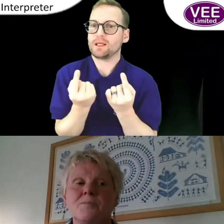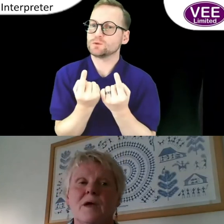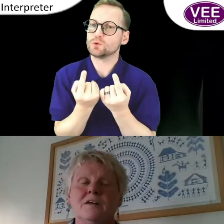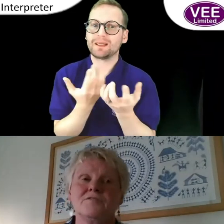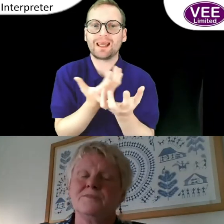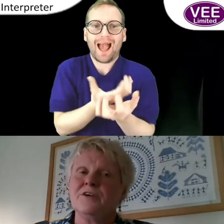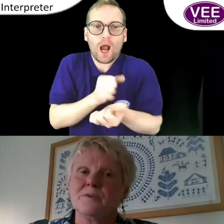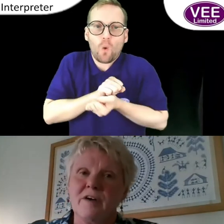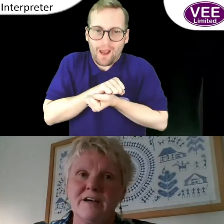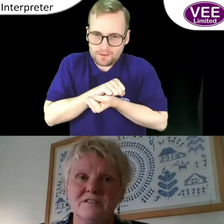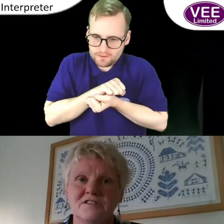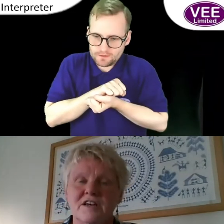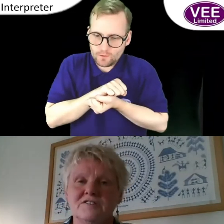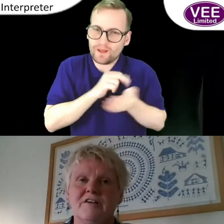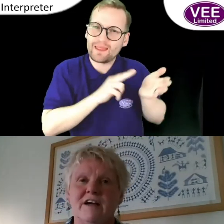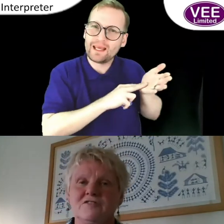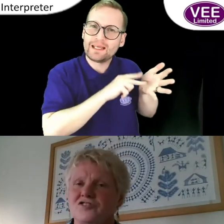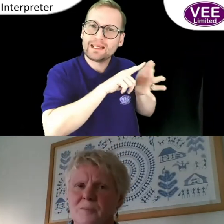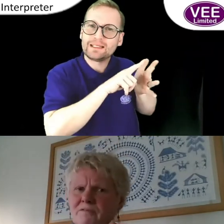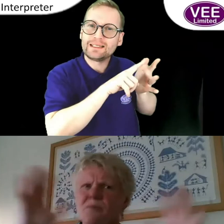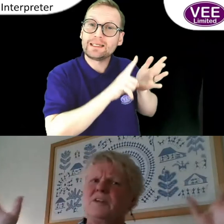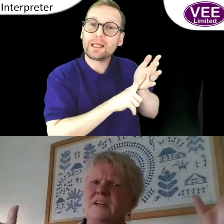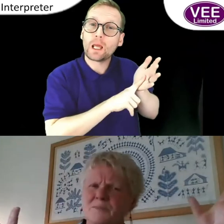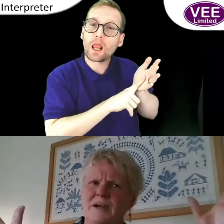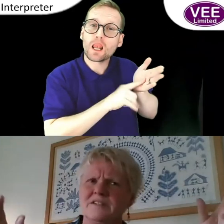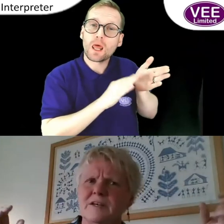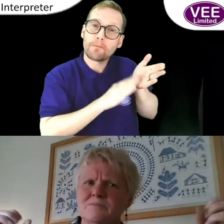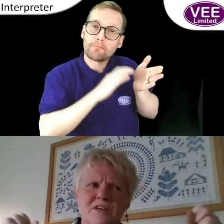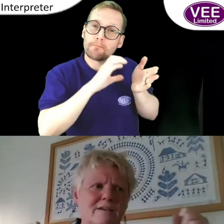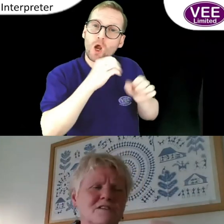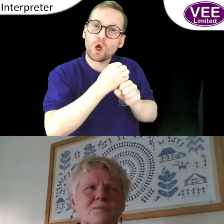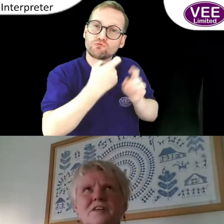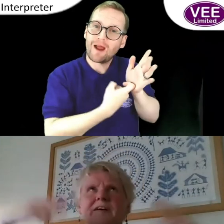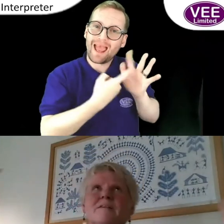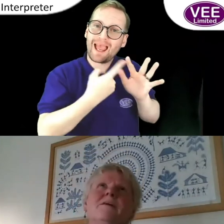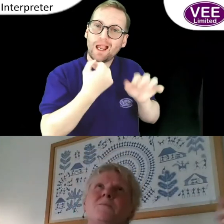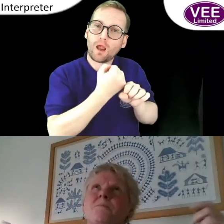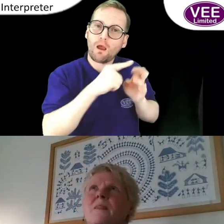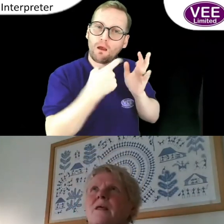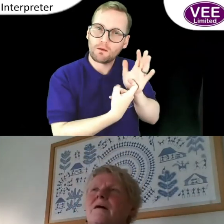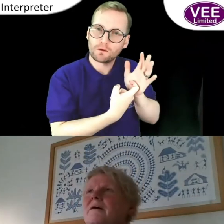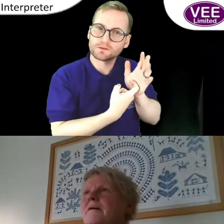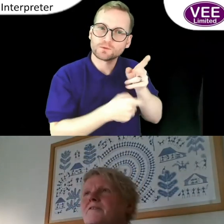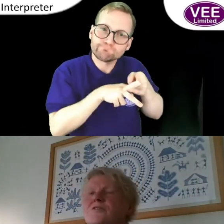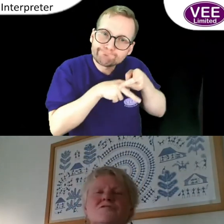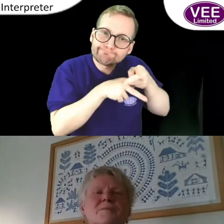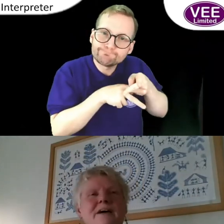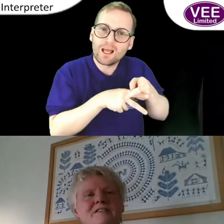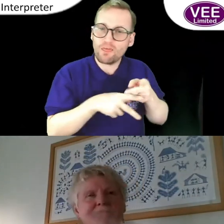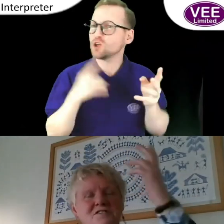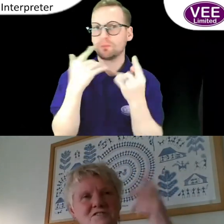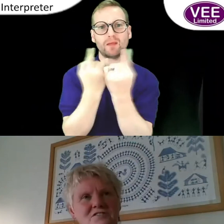acquired under Neil McGregor's directorship, everybody expected him to have something